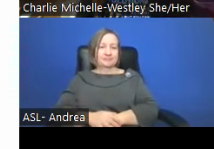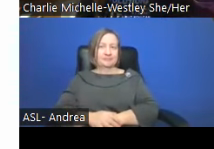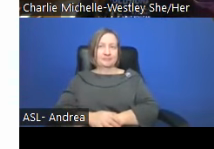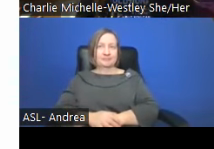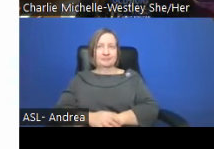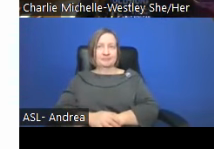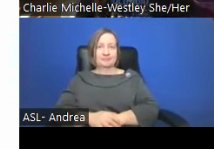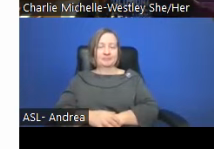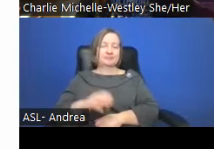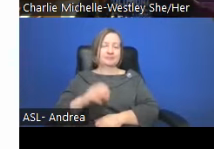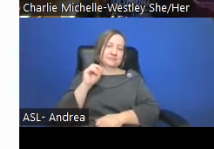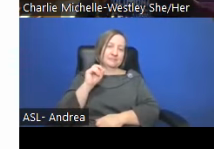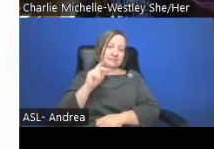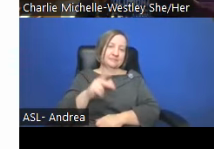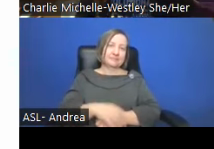Okay.